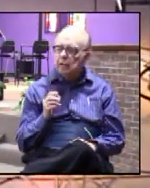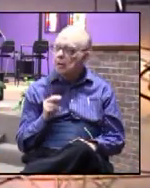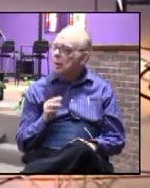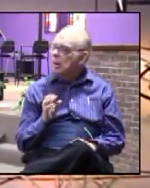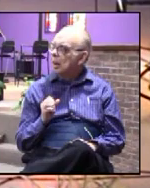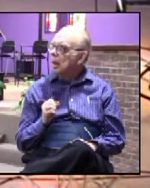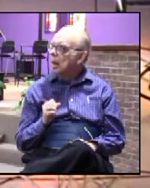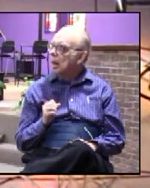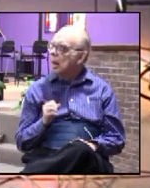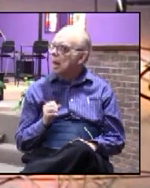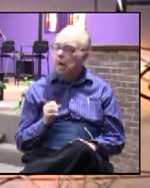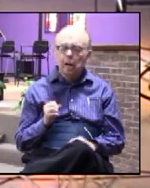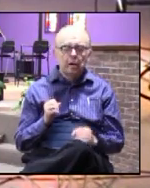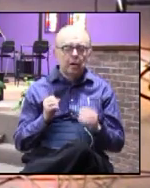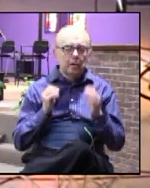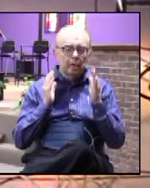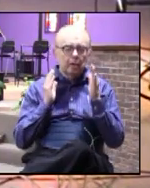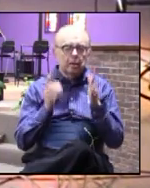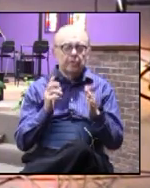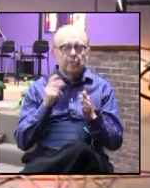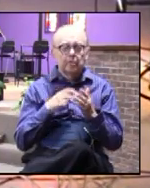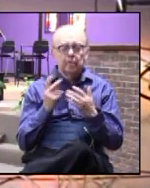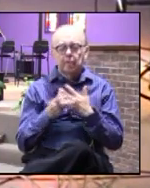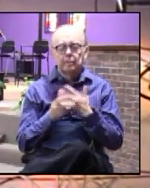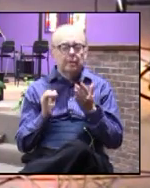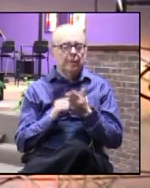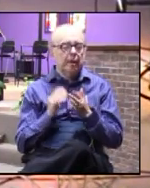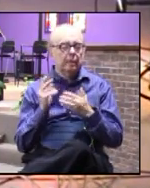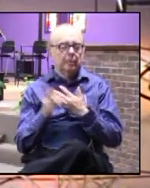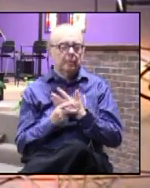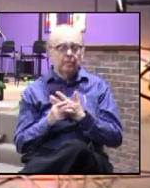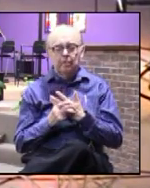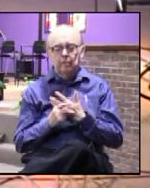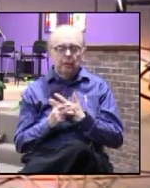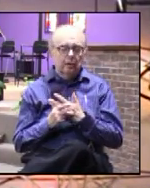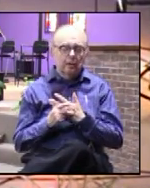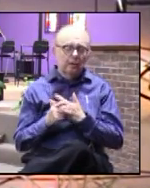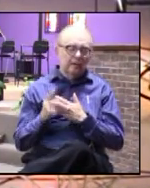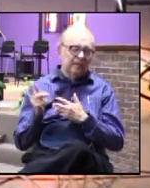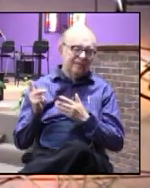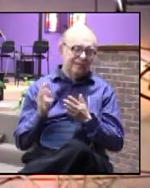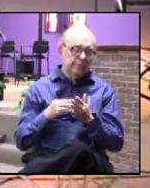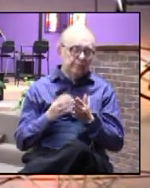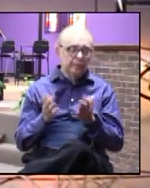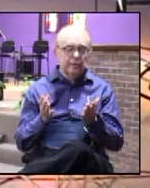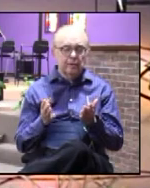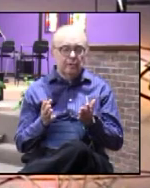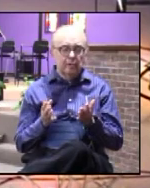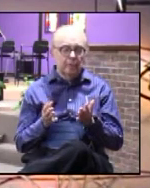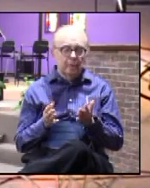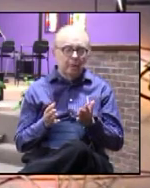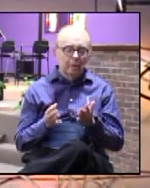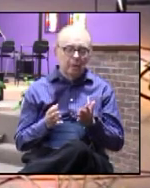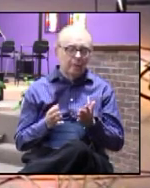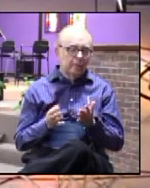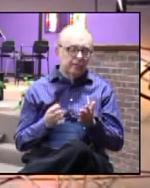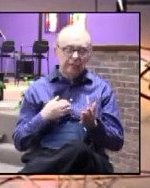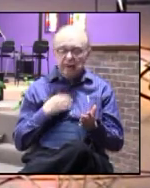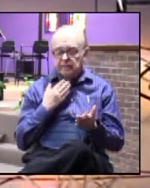It was listen to this one program or that program, listen to this music and that music, and just jamming